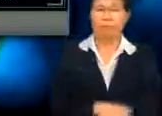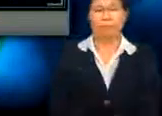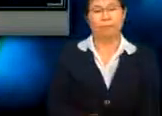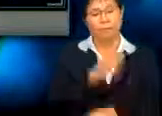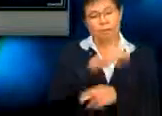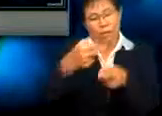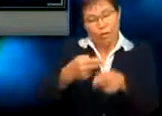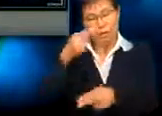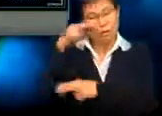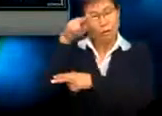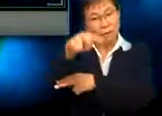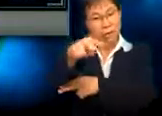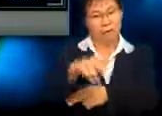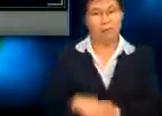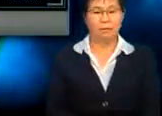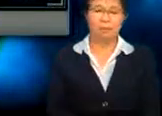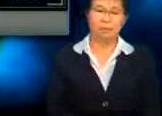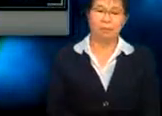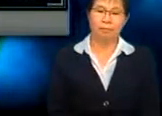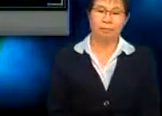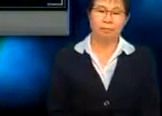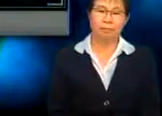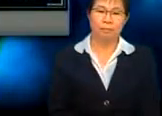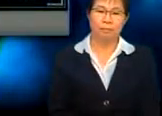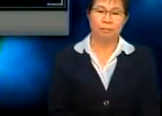long-sightedness and short-sightedness.